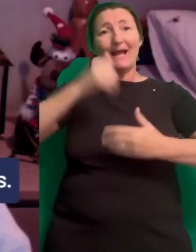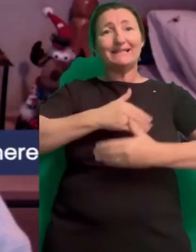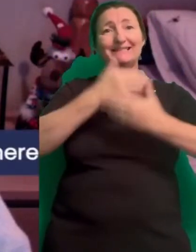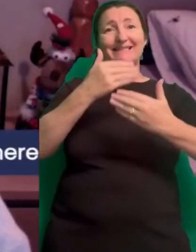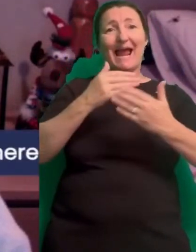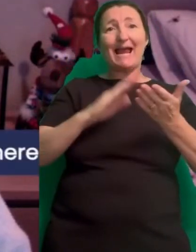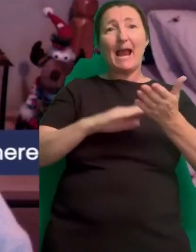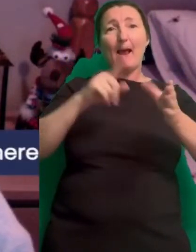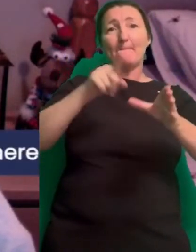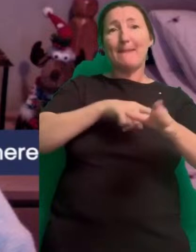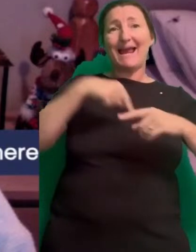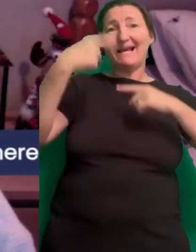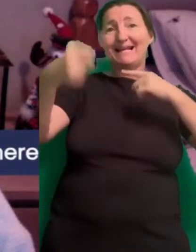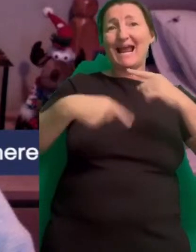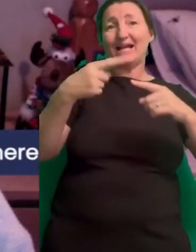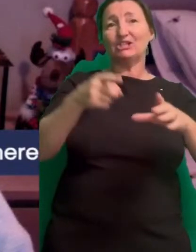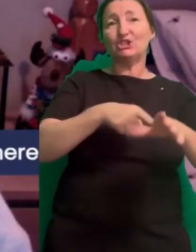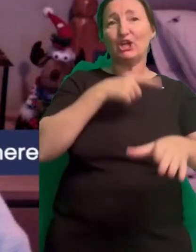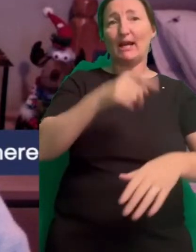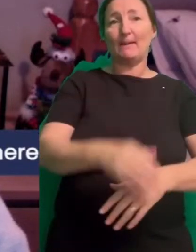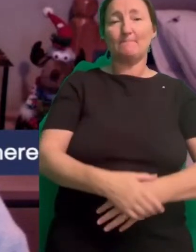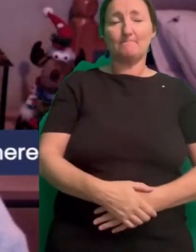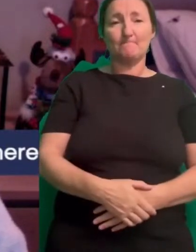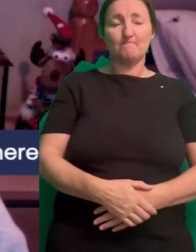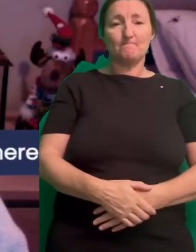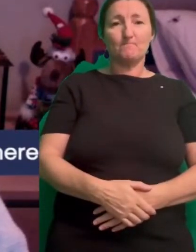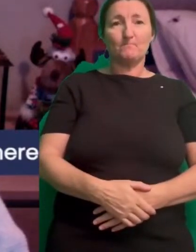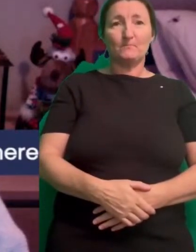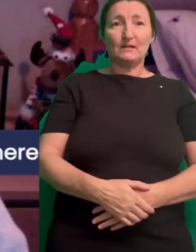across our socials. You can also visit us at